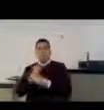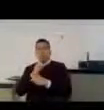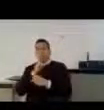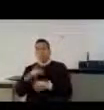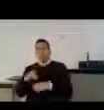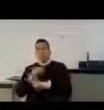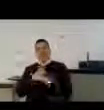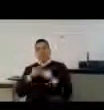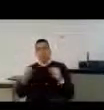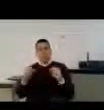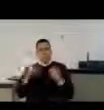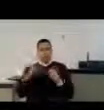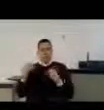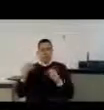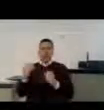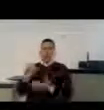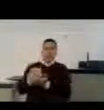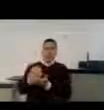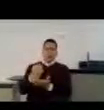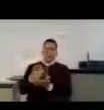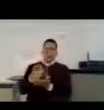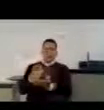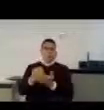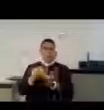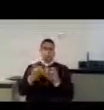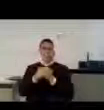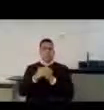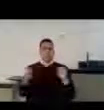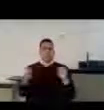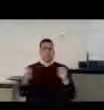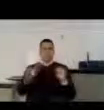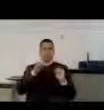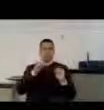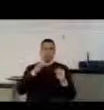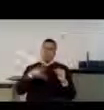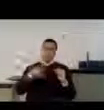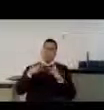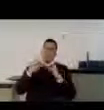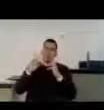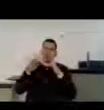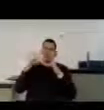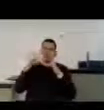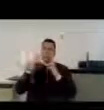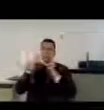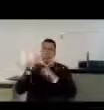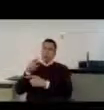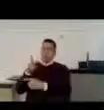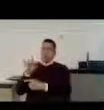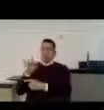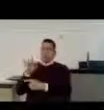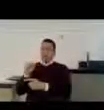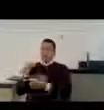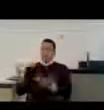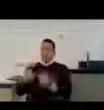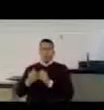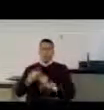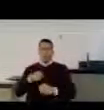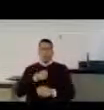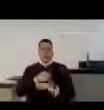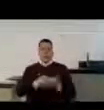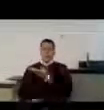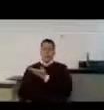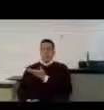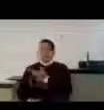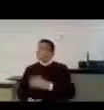safety and economic security. It is a privilege to have Vivian here with us today. Thank you,